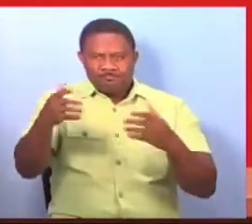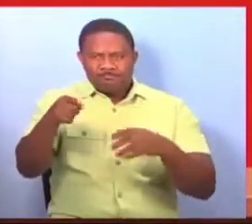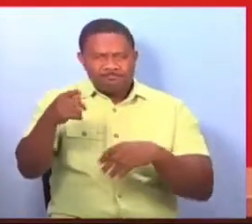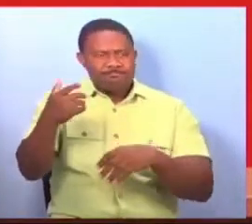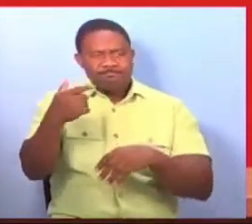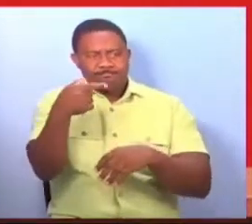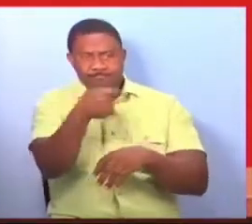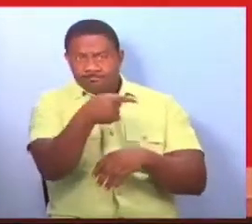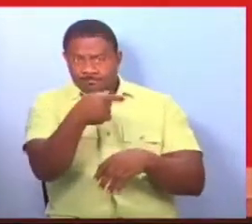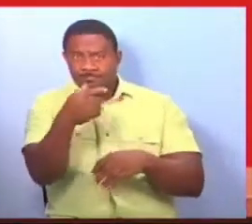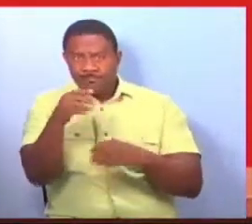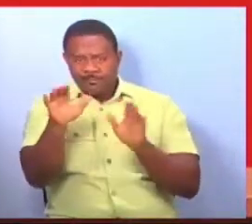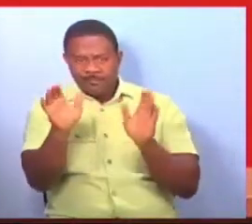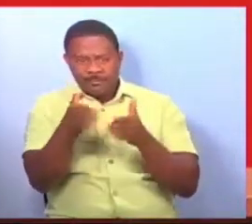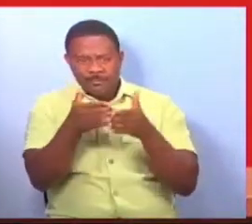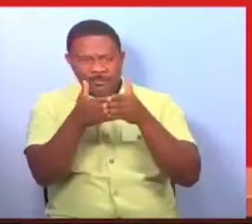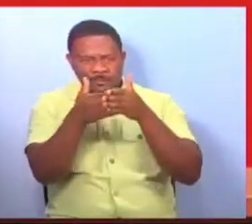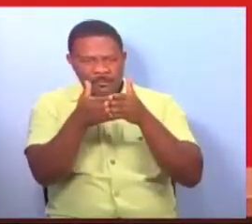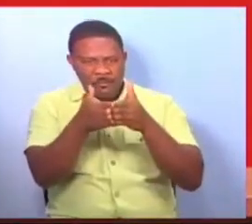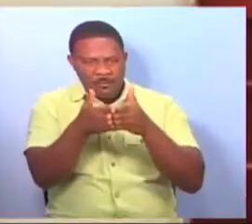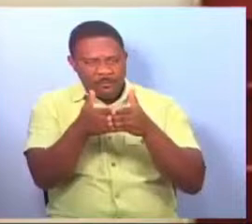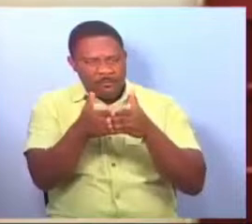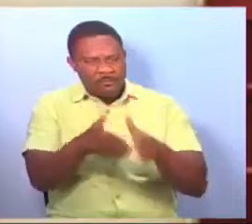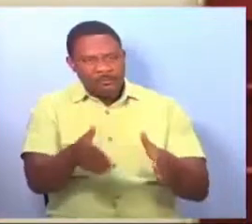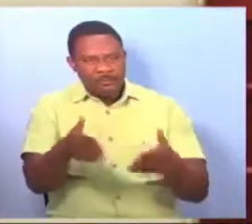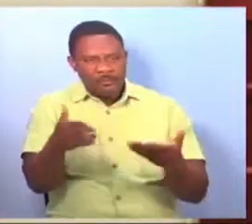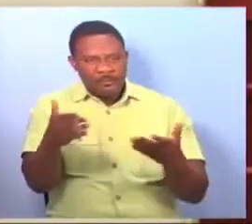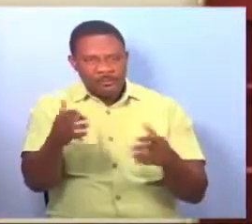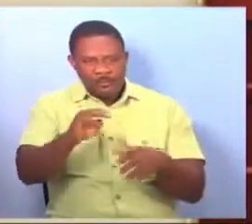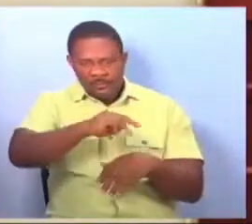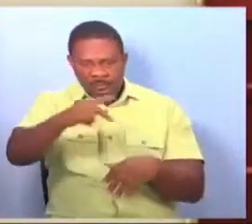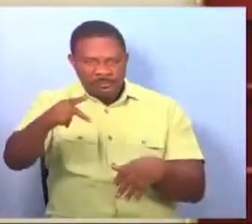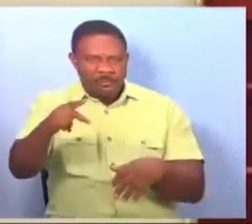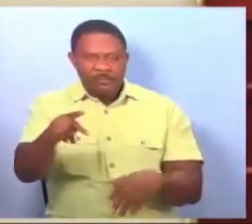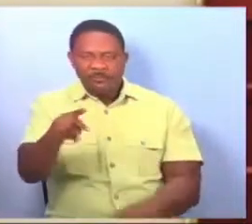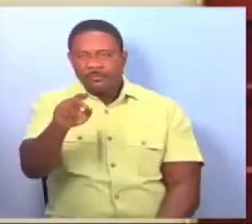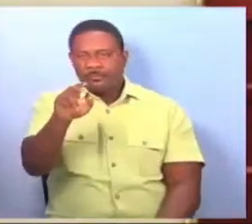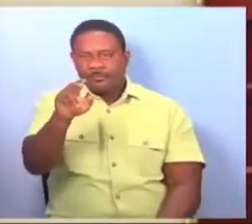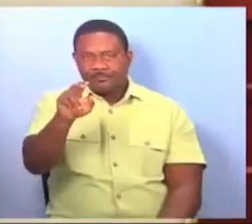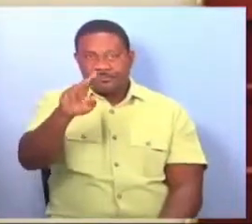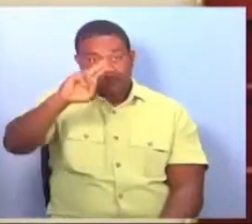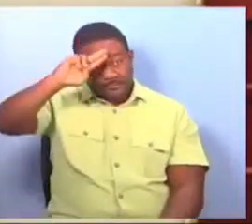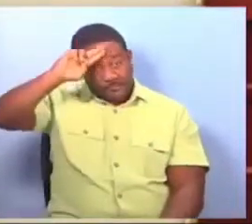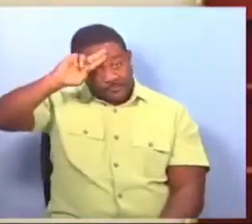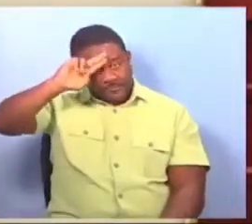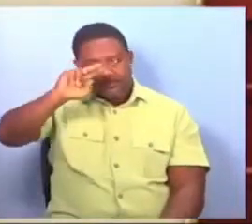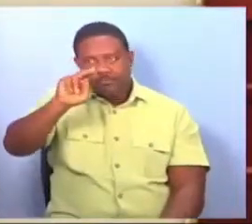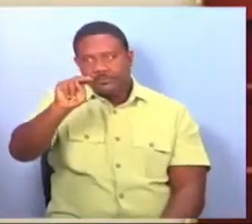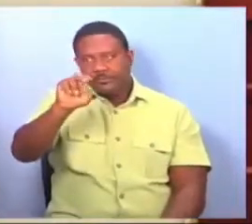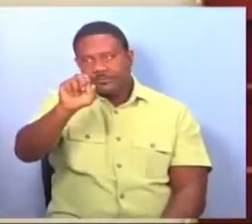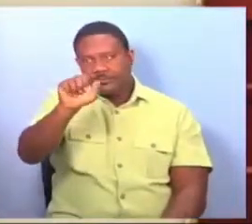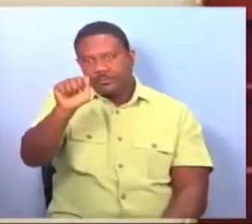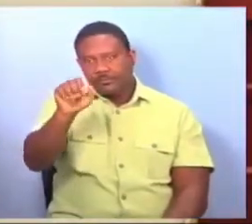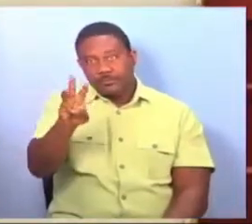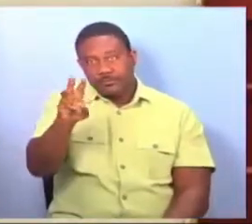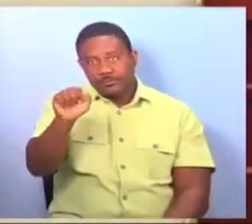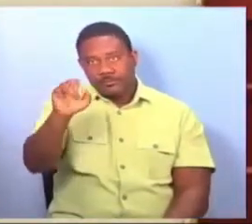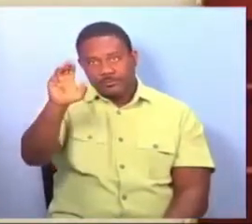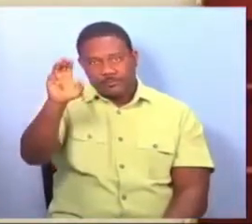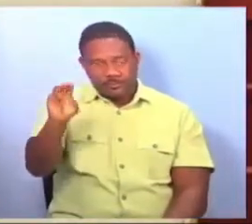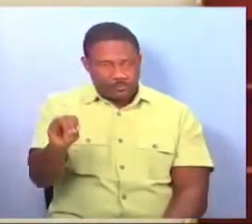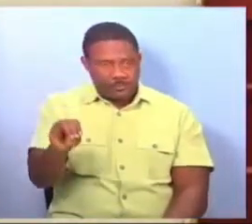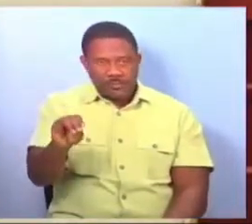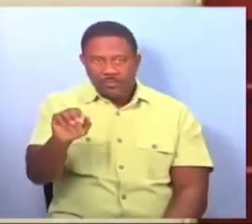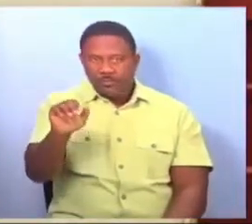the Minority Chief Whip and MP for Ntawama Dojiri, the Honorable Arnaud Dompré, and state that as